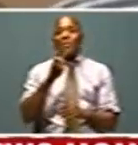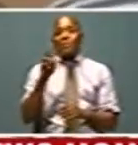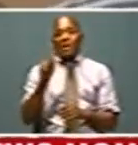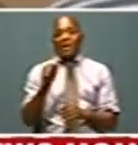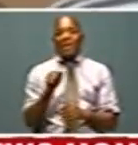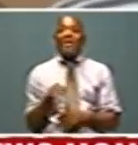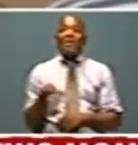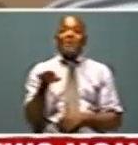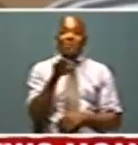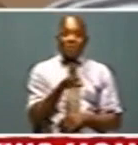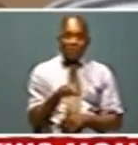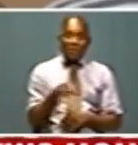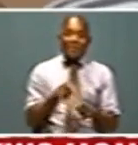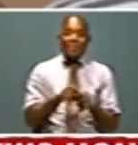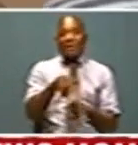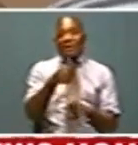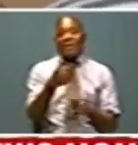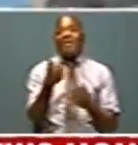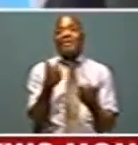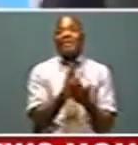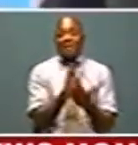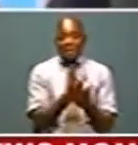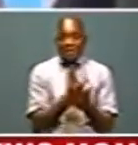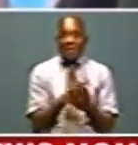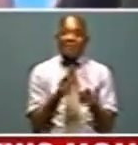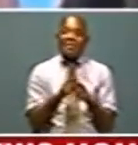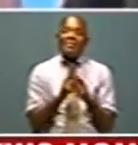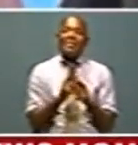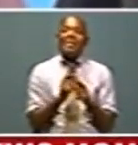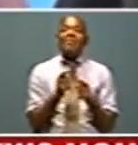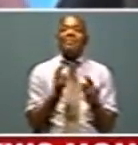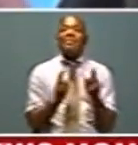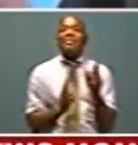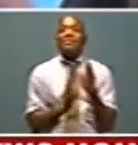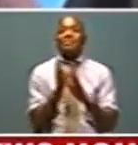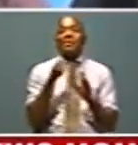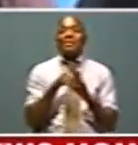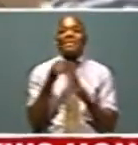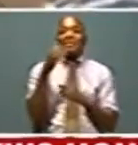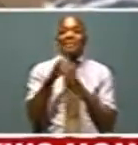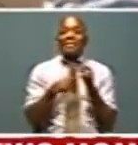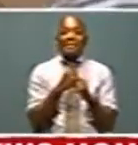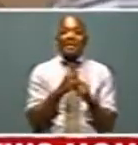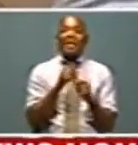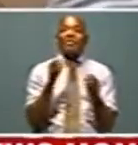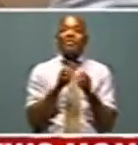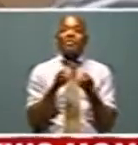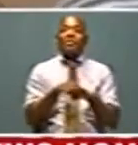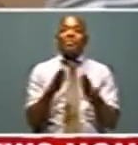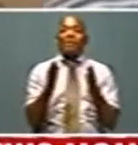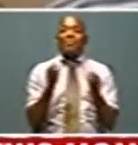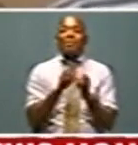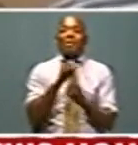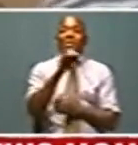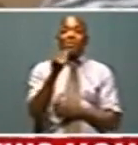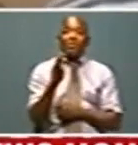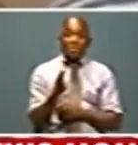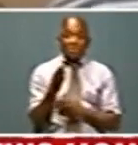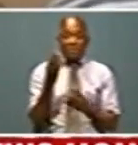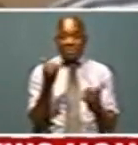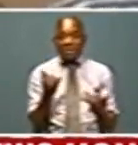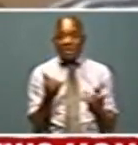the rest of the country and indeed to the international community. More jobs will be created because as